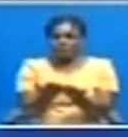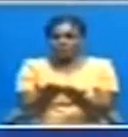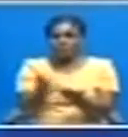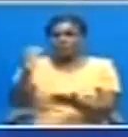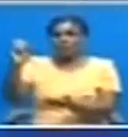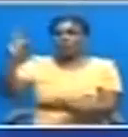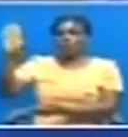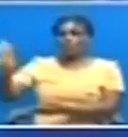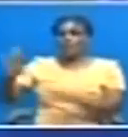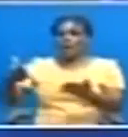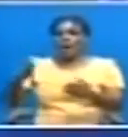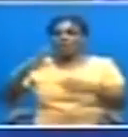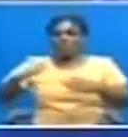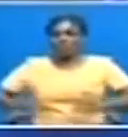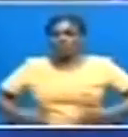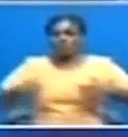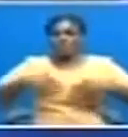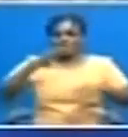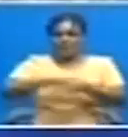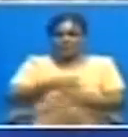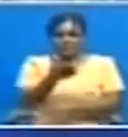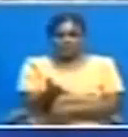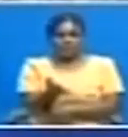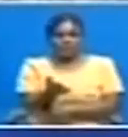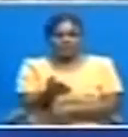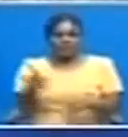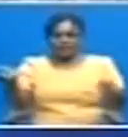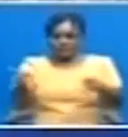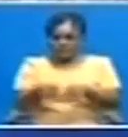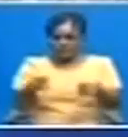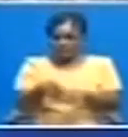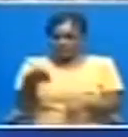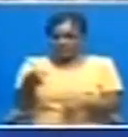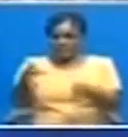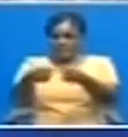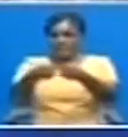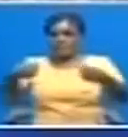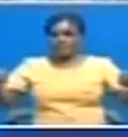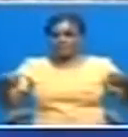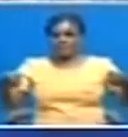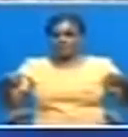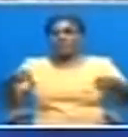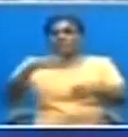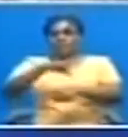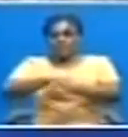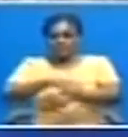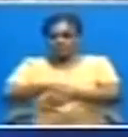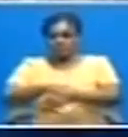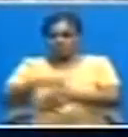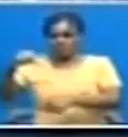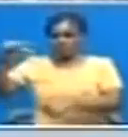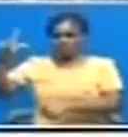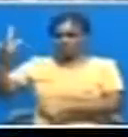book and how the bodies were handled at the city mortuary. According to the gate attendants, because that's where we got the